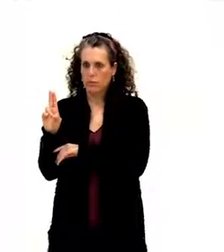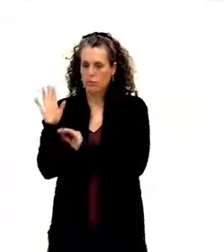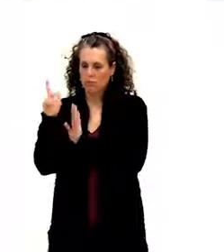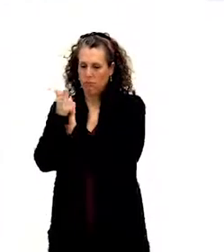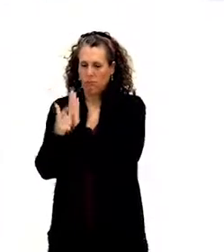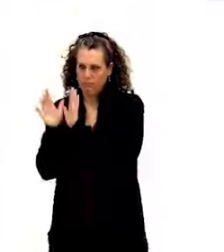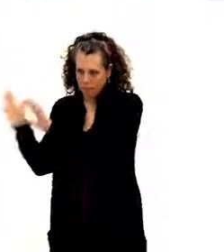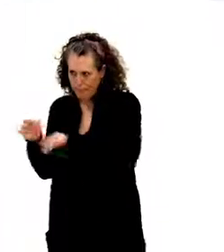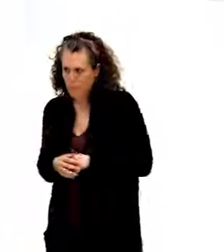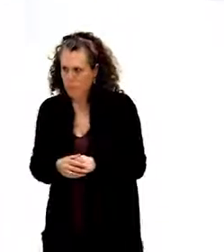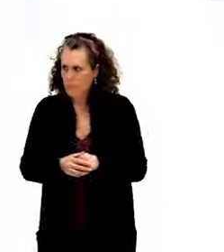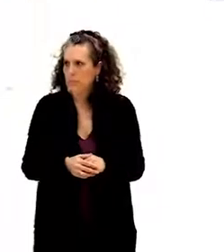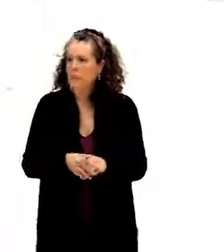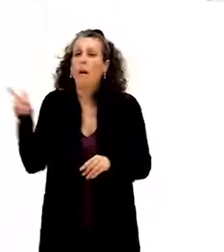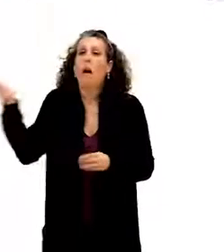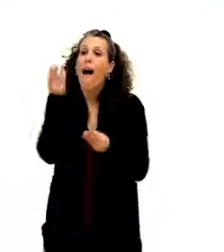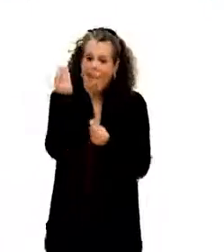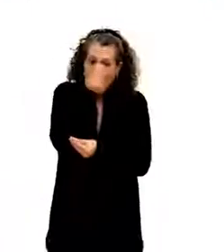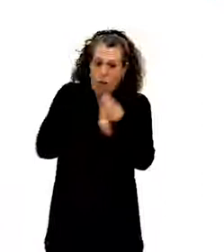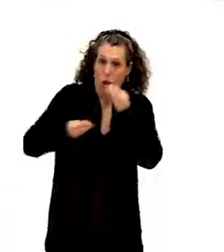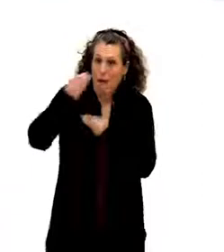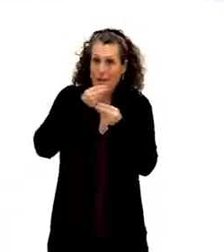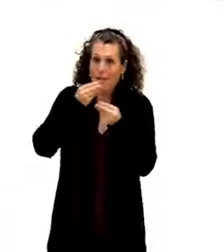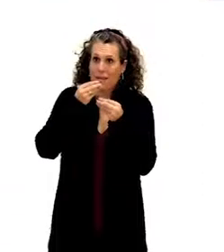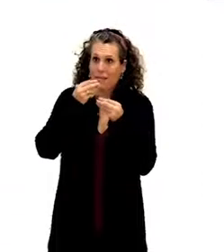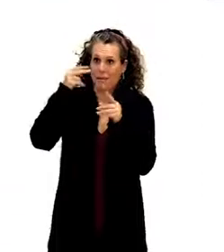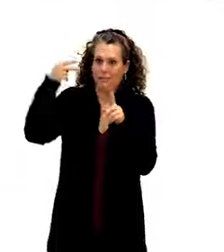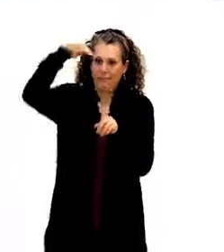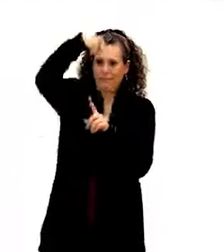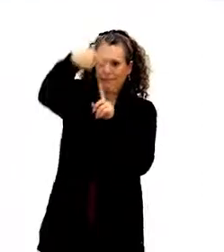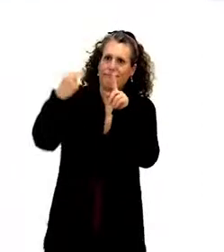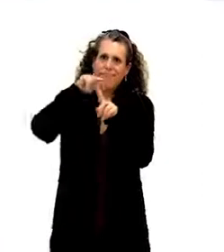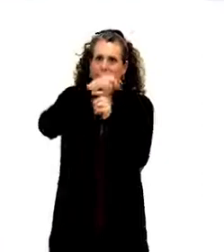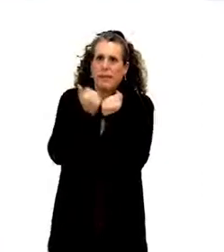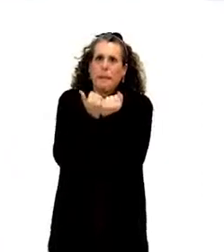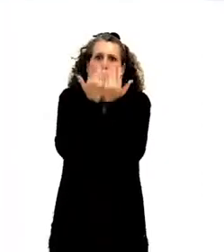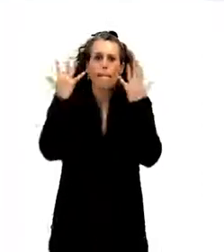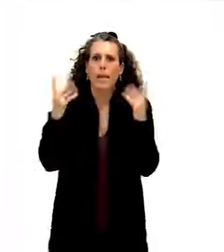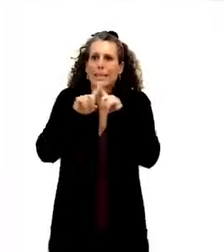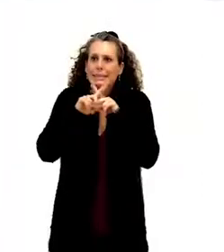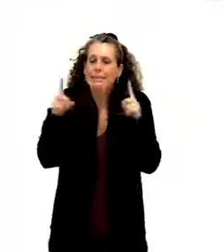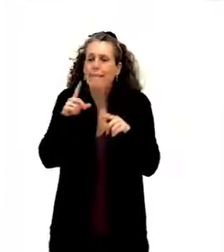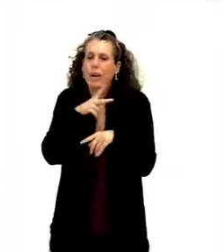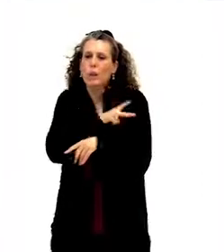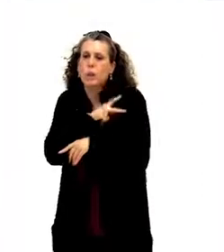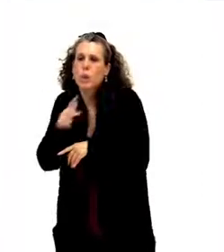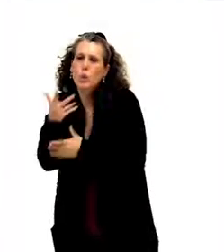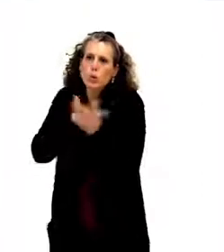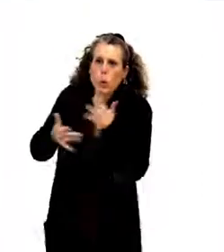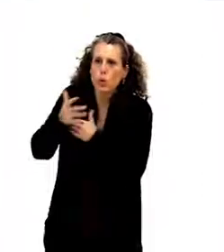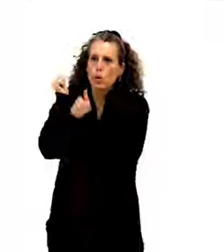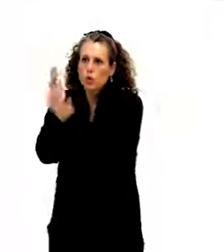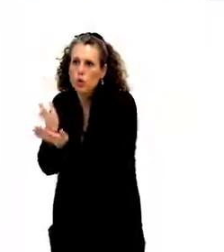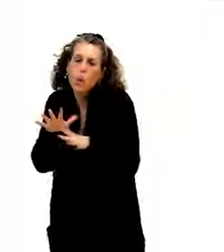the economic dimension of quite a few social services or